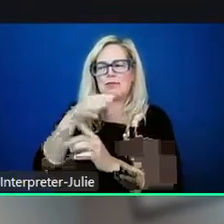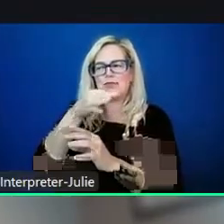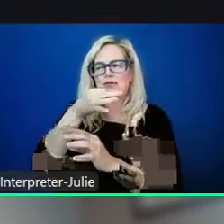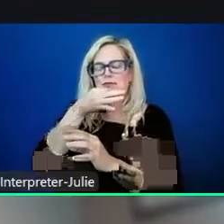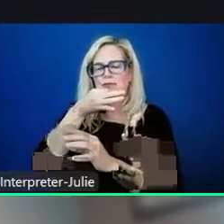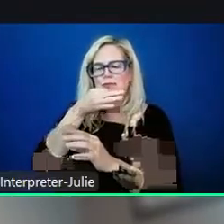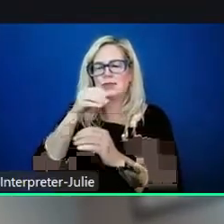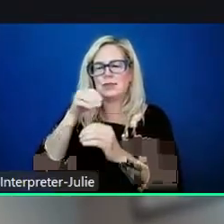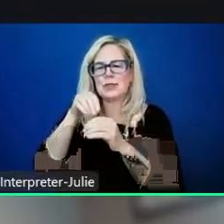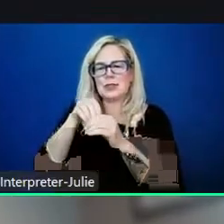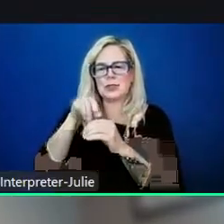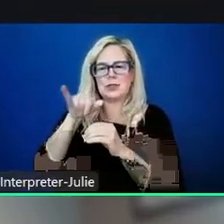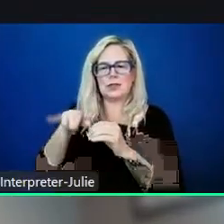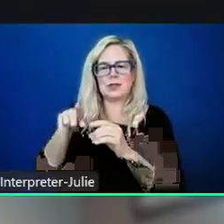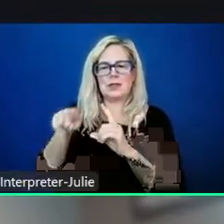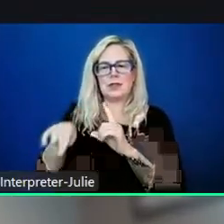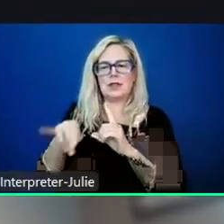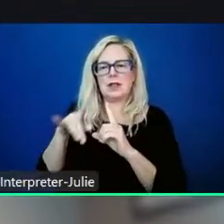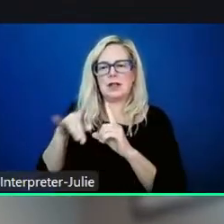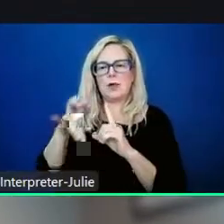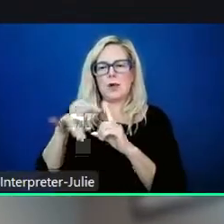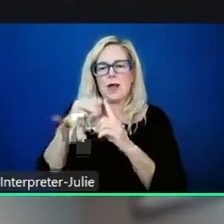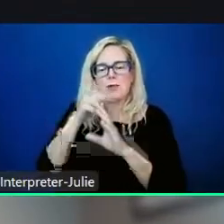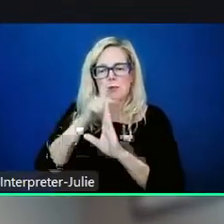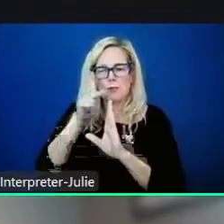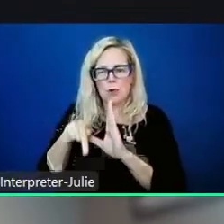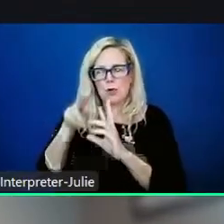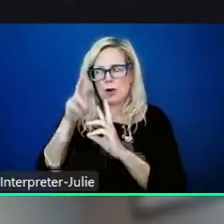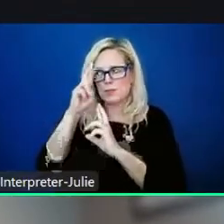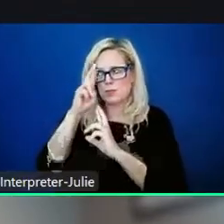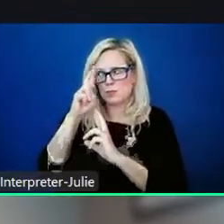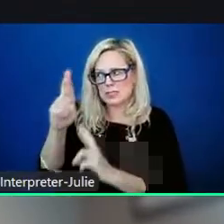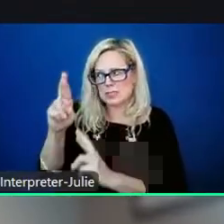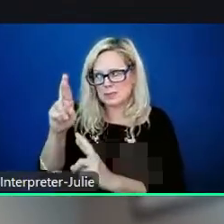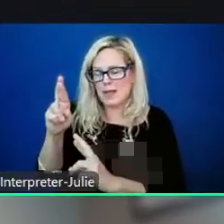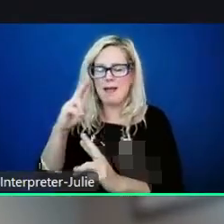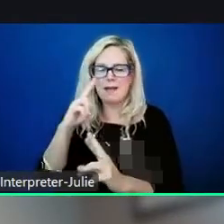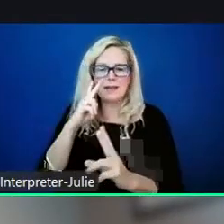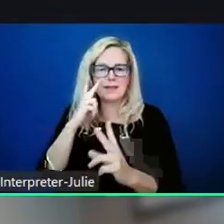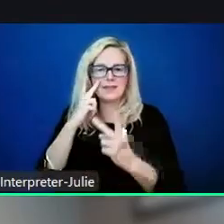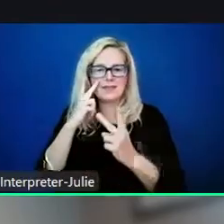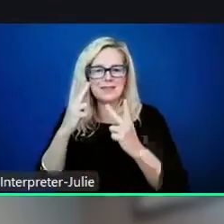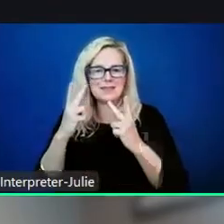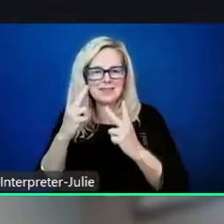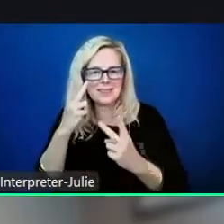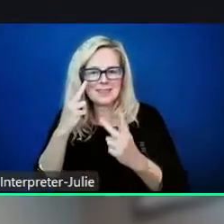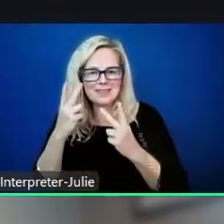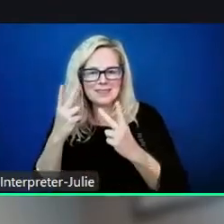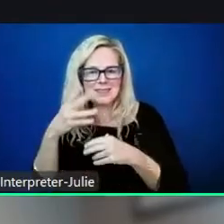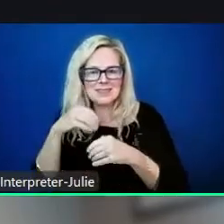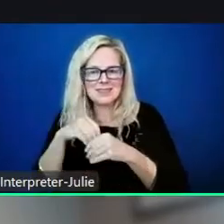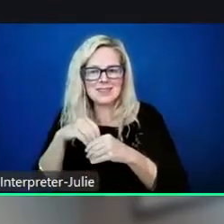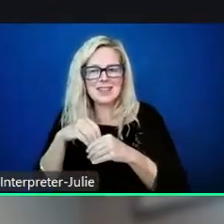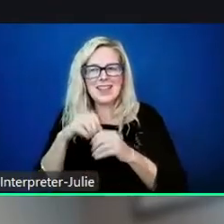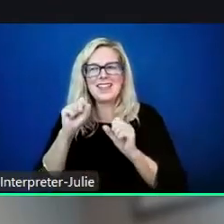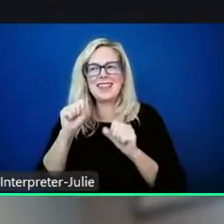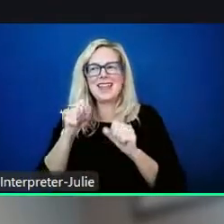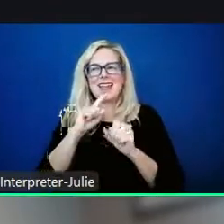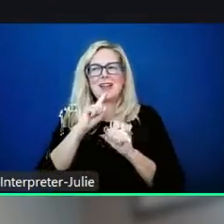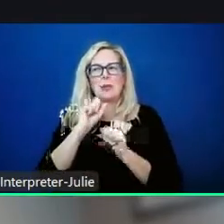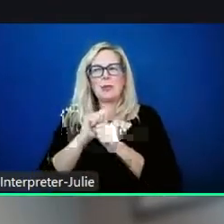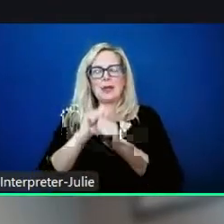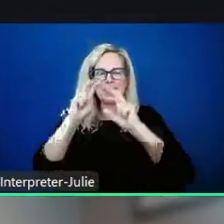design systems that expect variability rather than treat it as an exception, they are better equipped to assess what truly